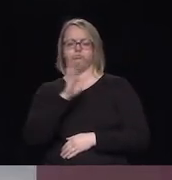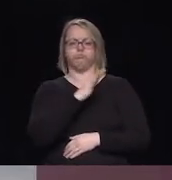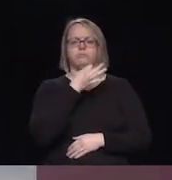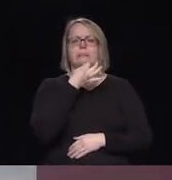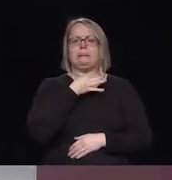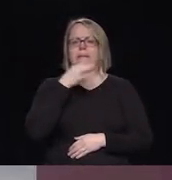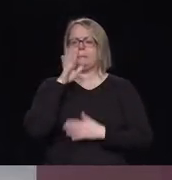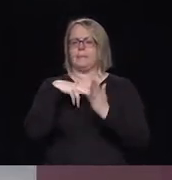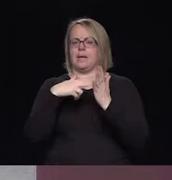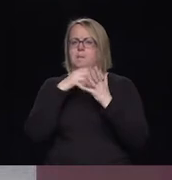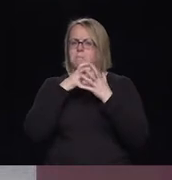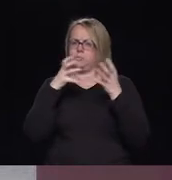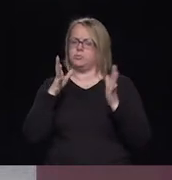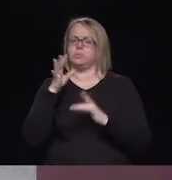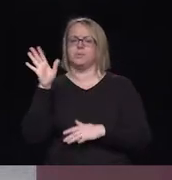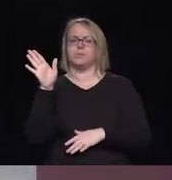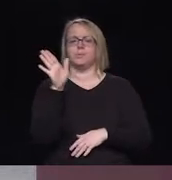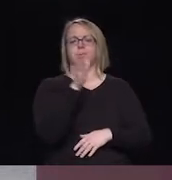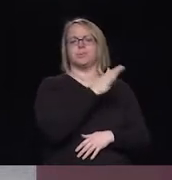little bit of water